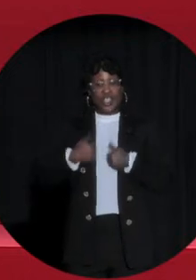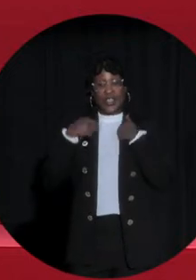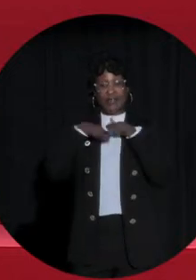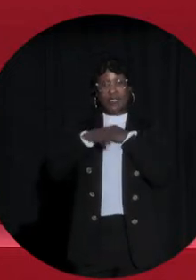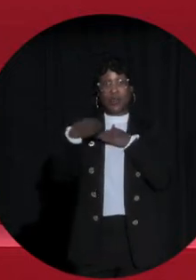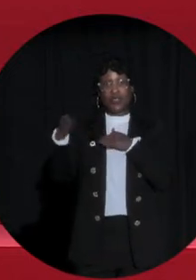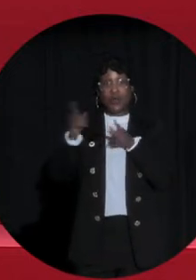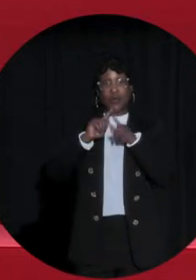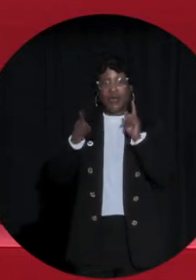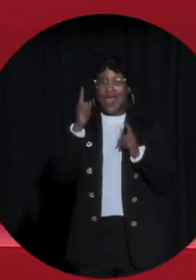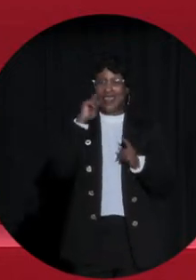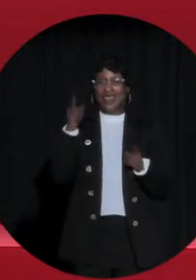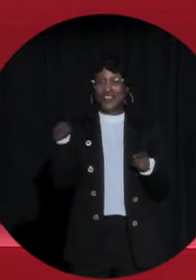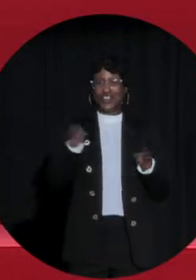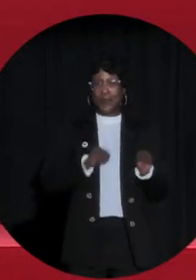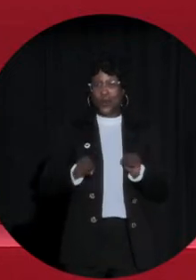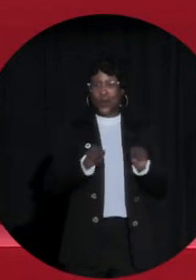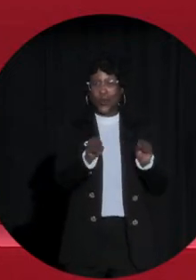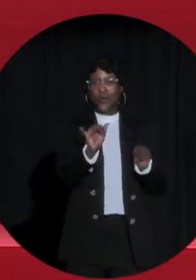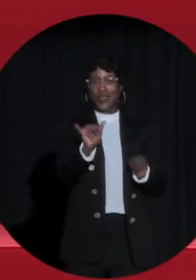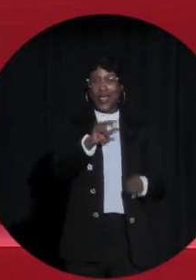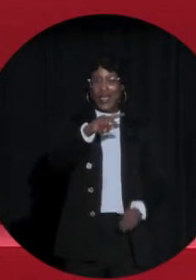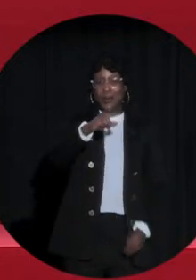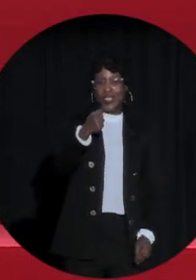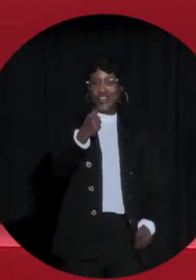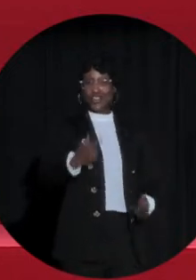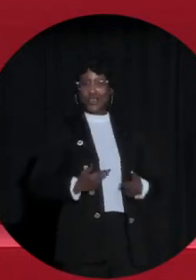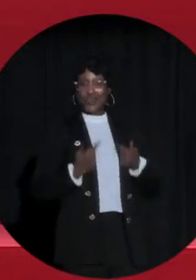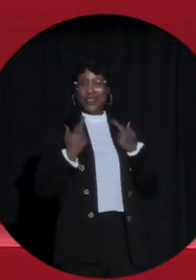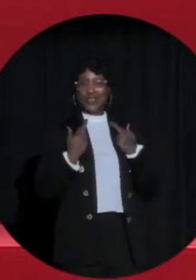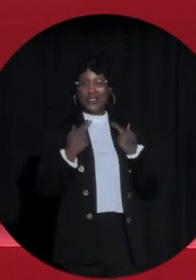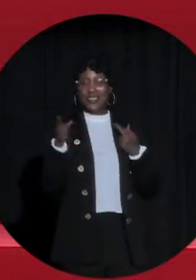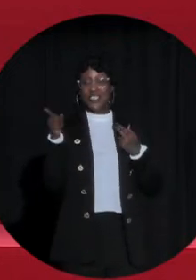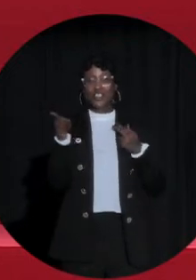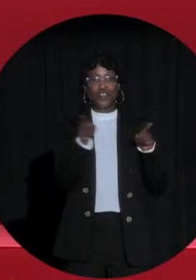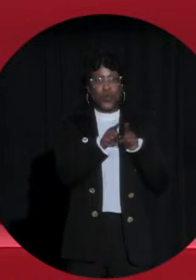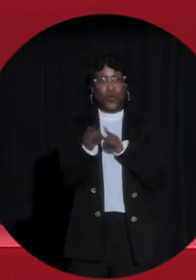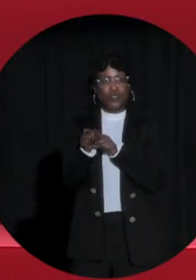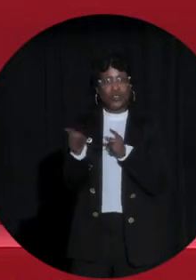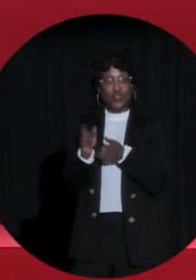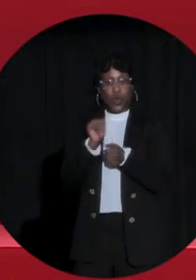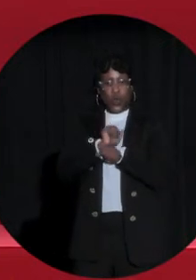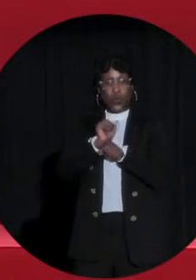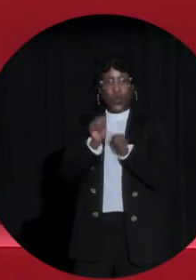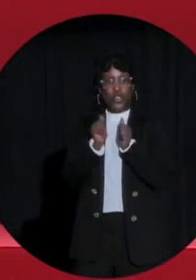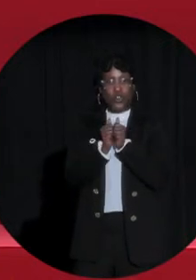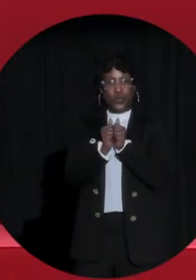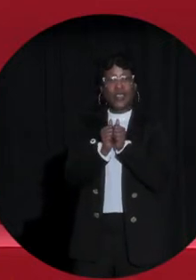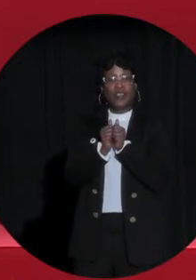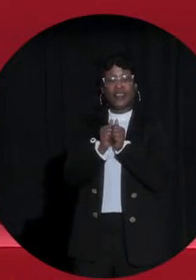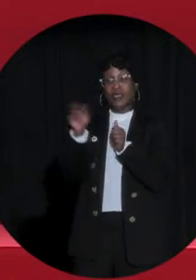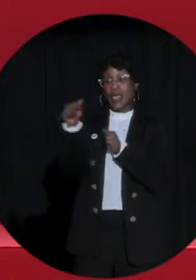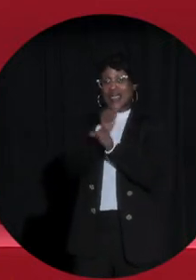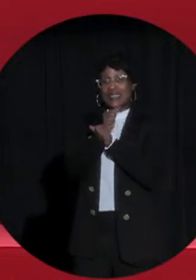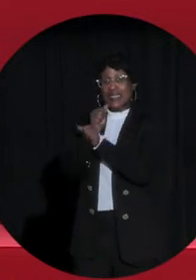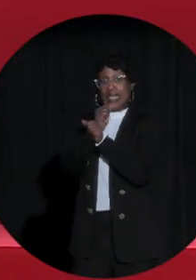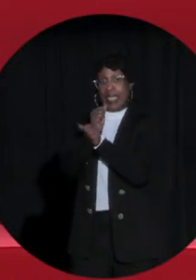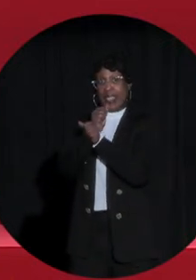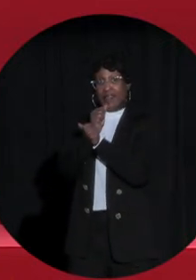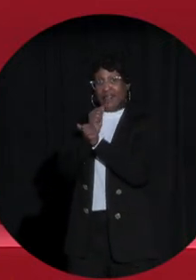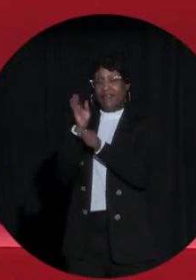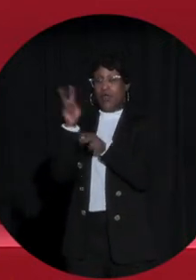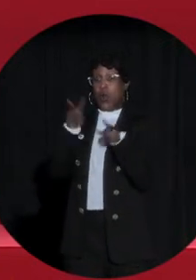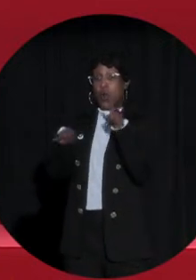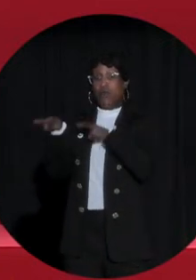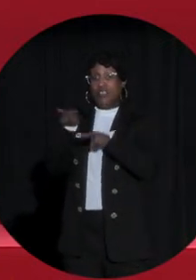Harriet suffered major injuries at the hand of an overseer that led to health challenges which she battled throughout her life.